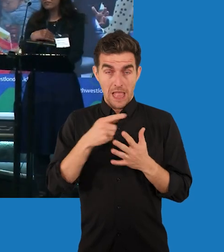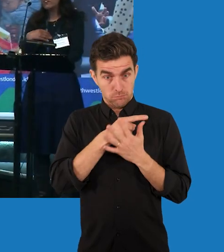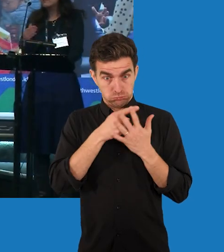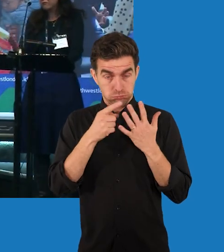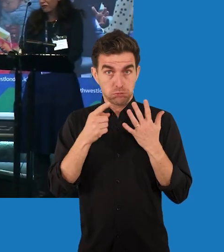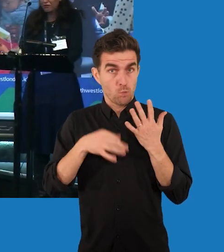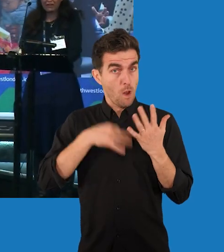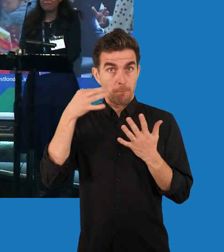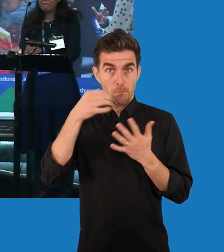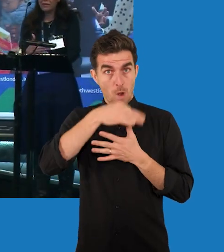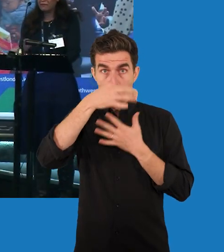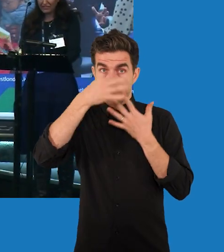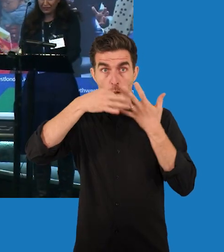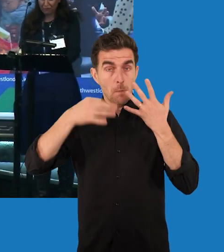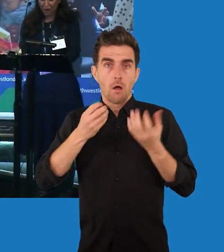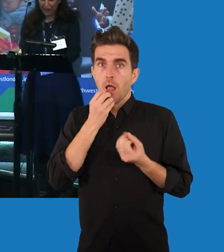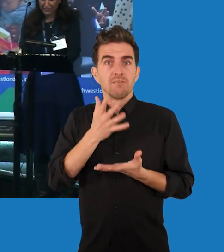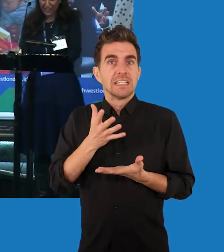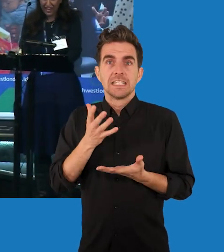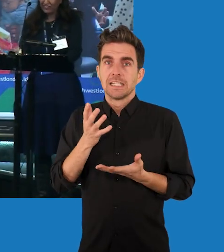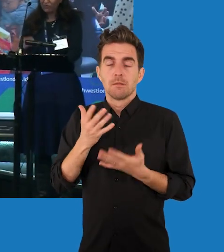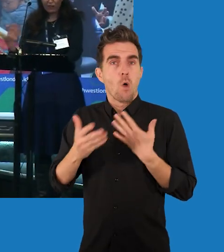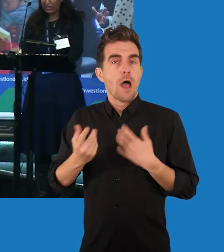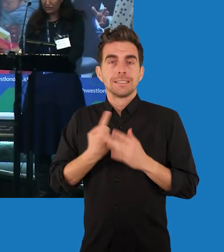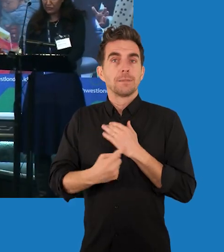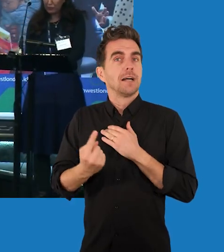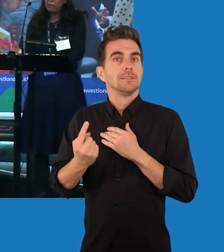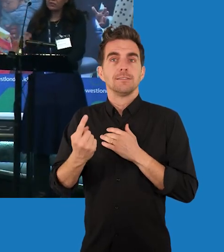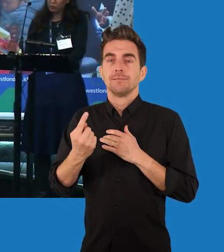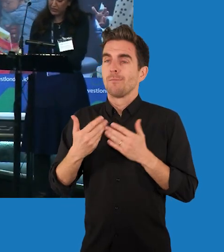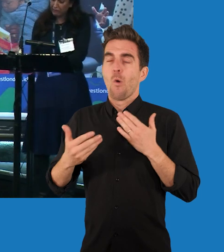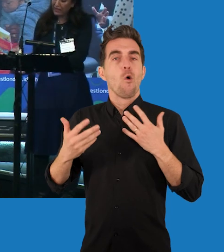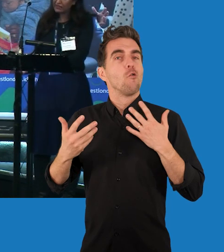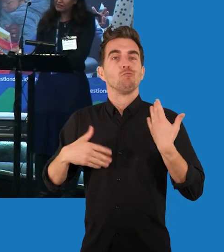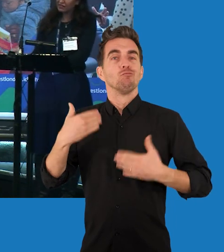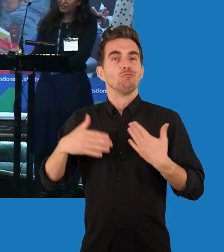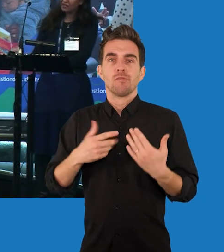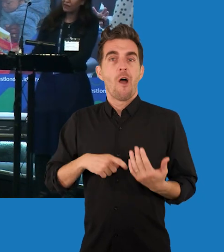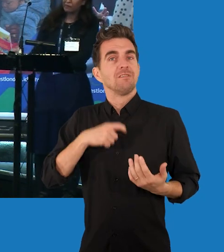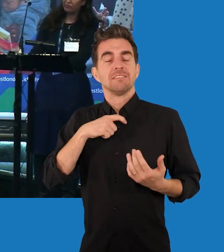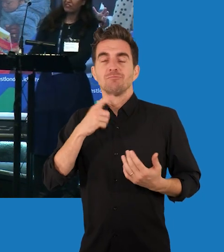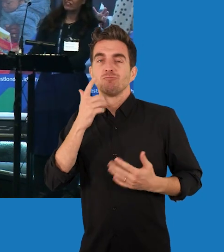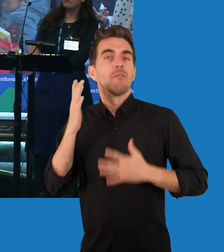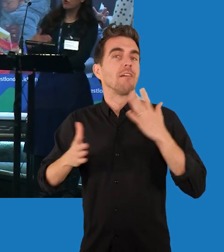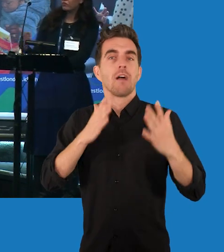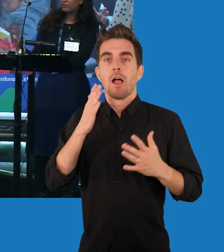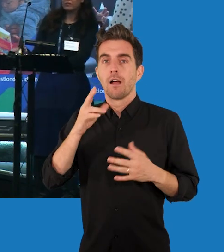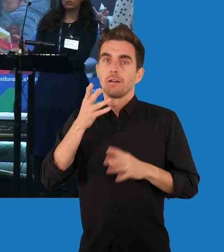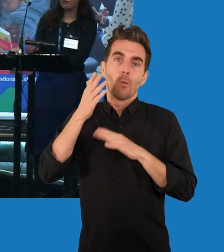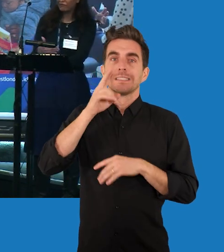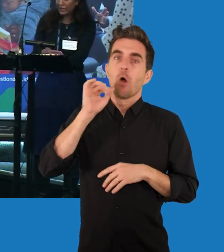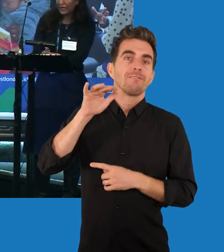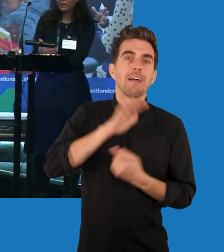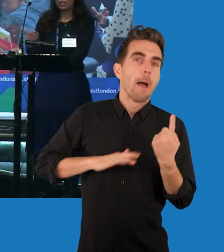sort of shown through in many different ways. She's become much more independent. She's now